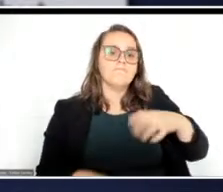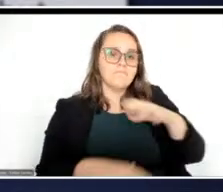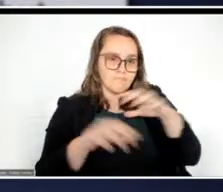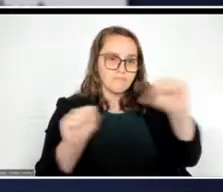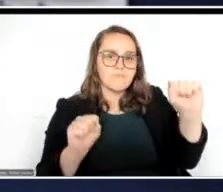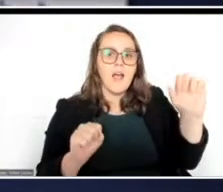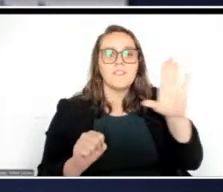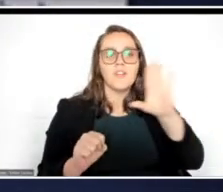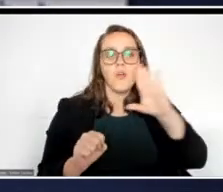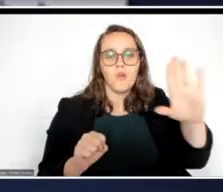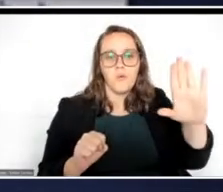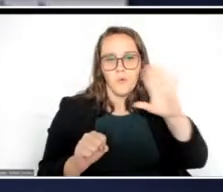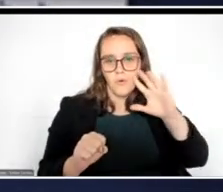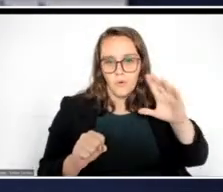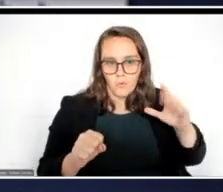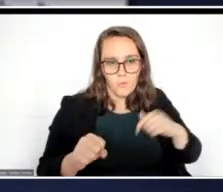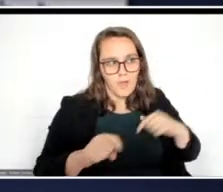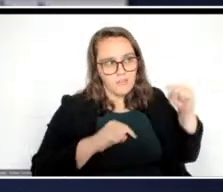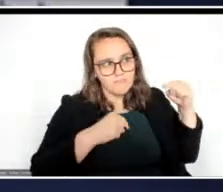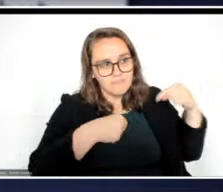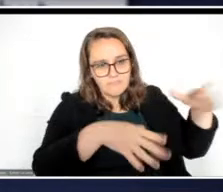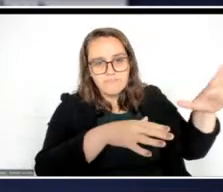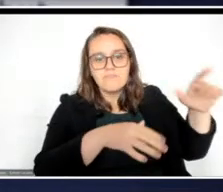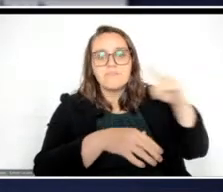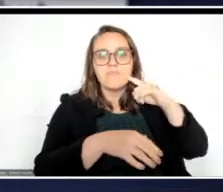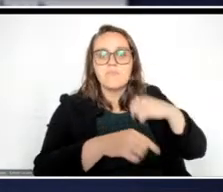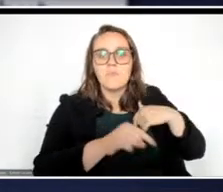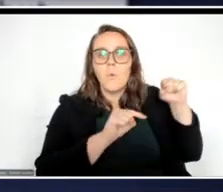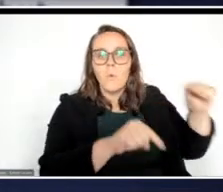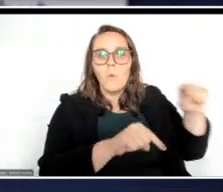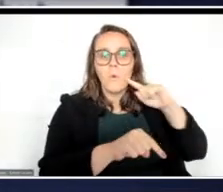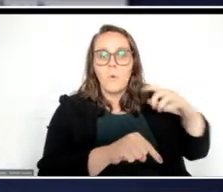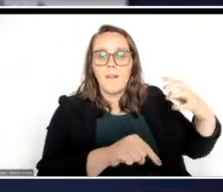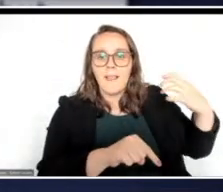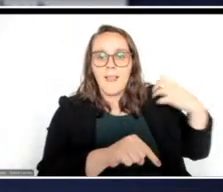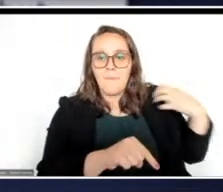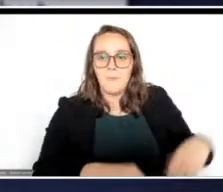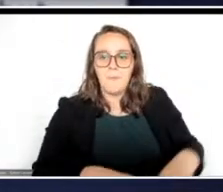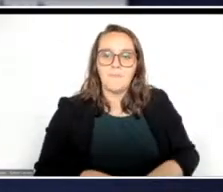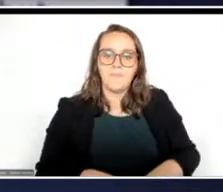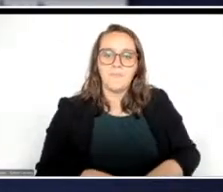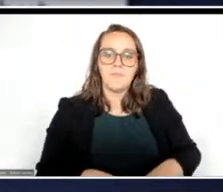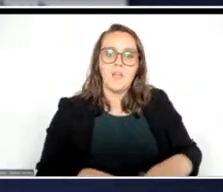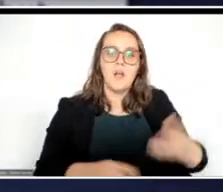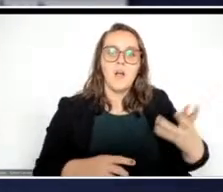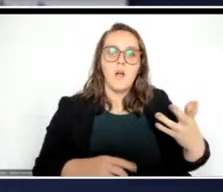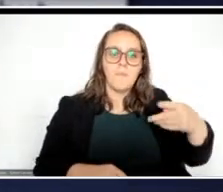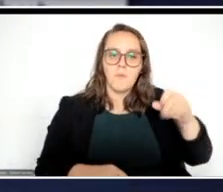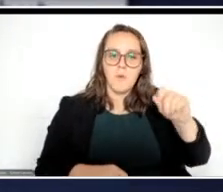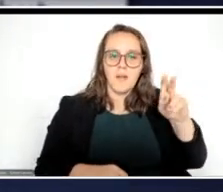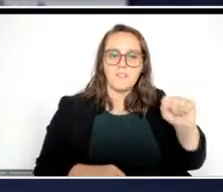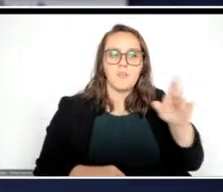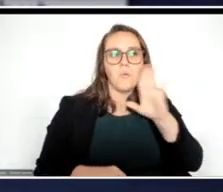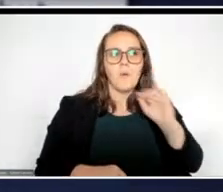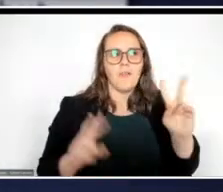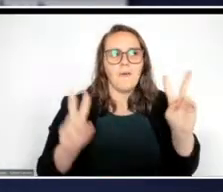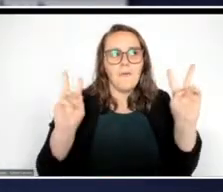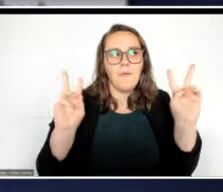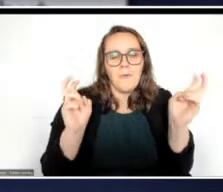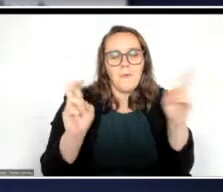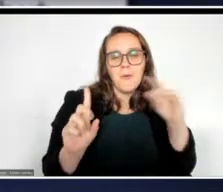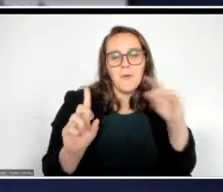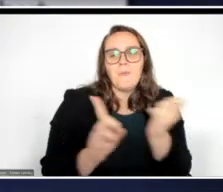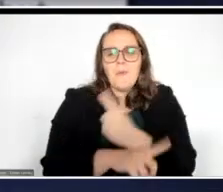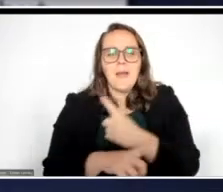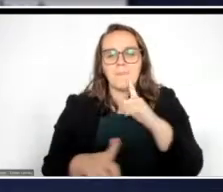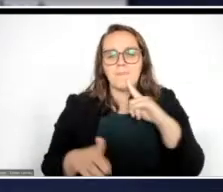us march there, / the Capitol, and POTUS is going to just call for it unexpectedly. Again, each of